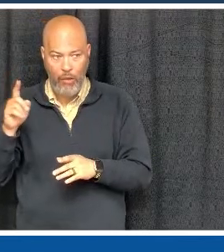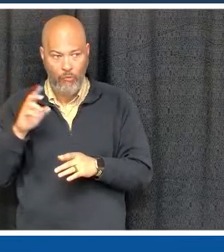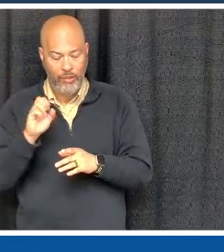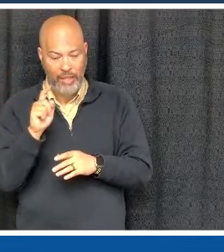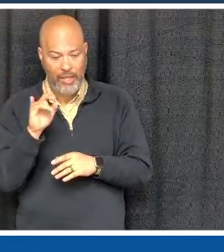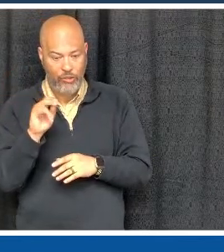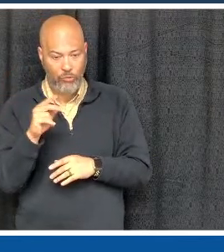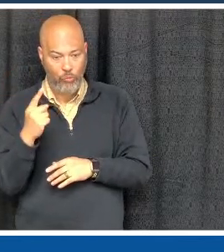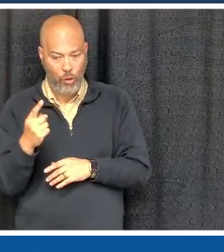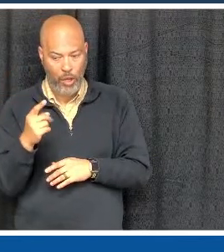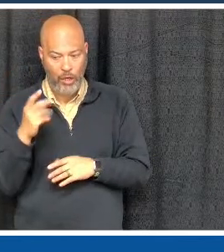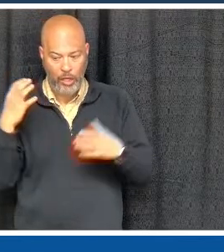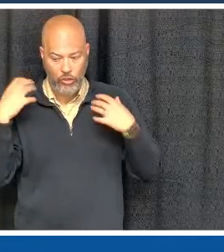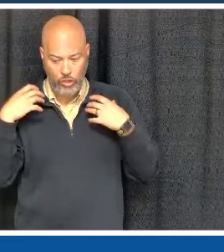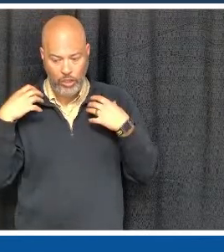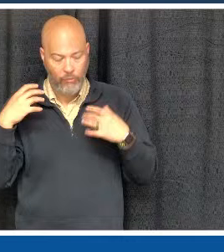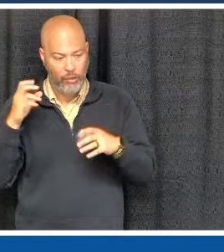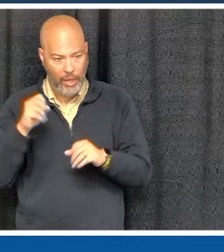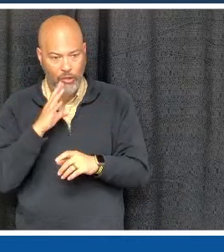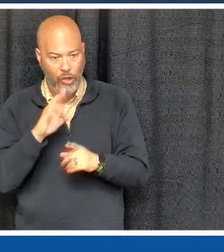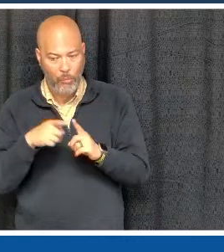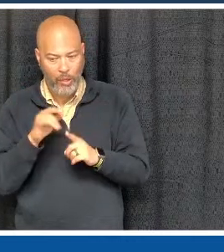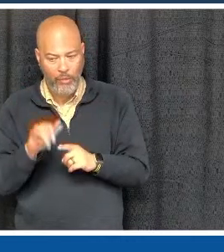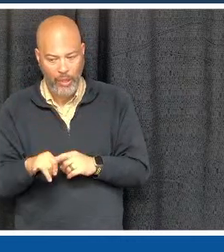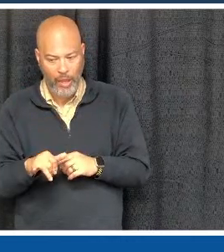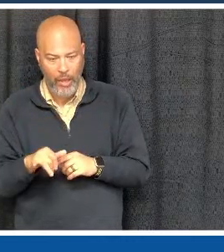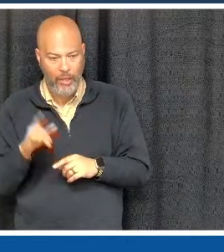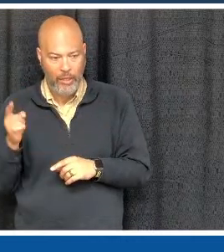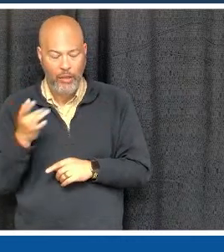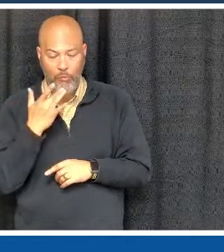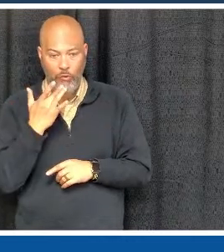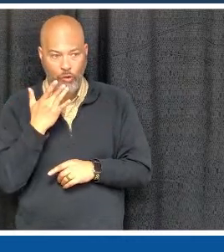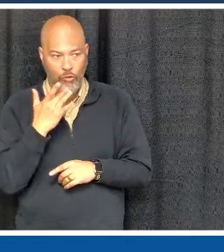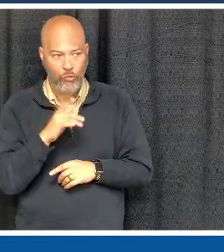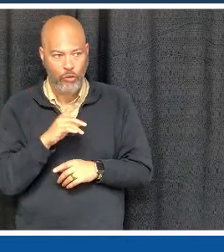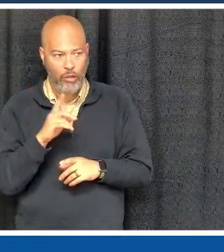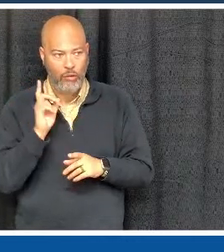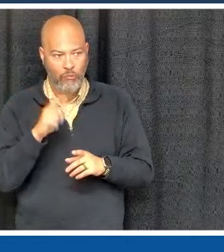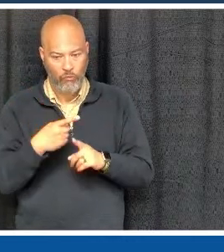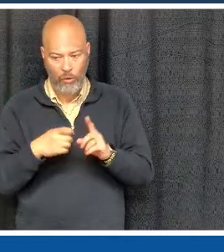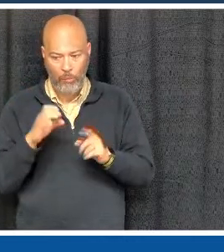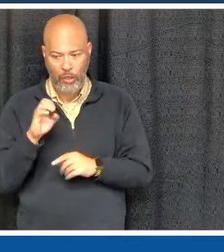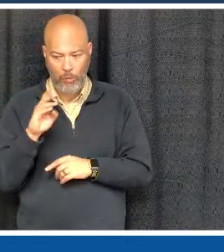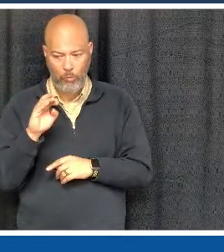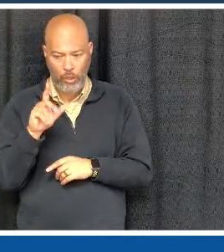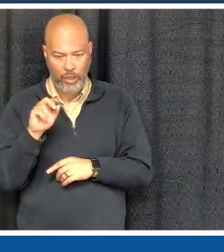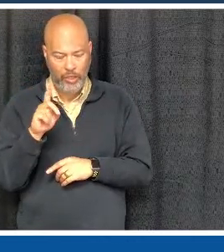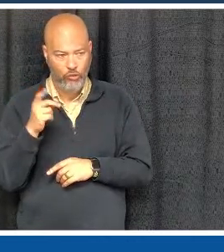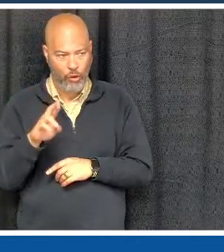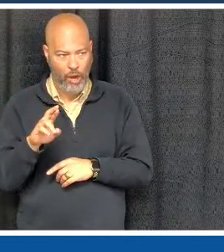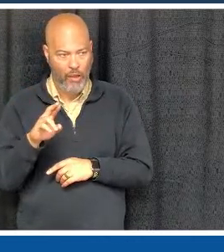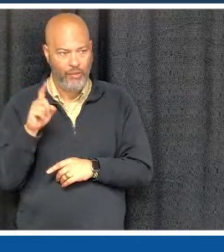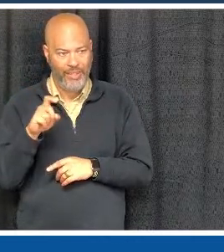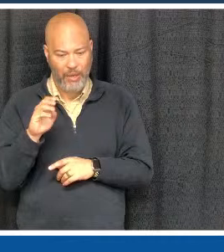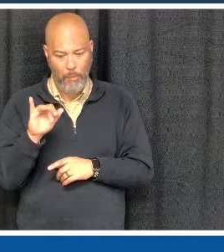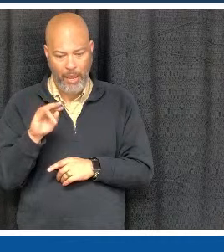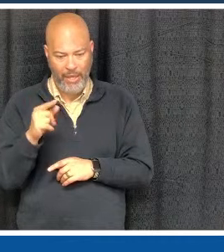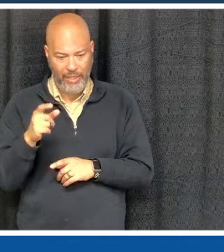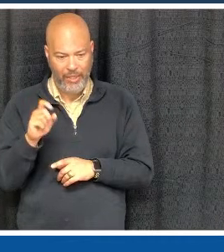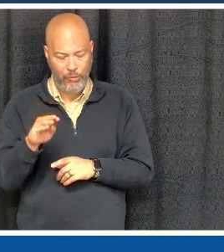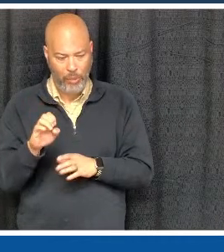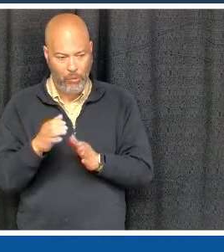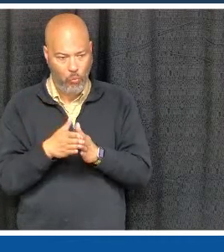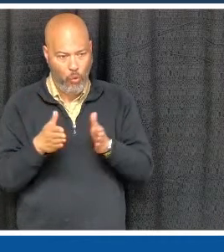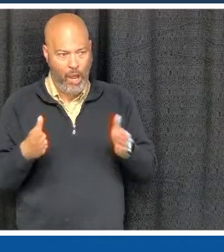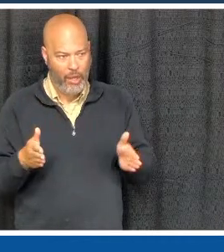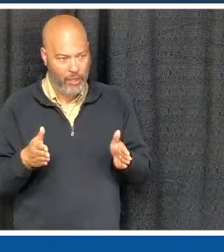and Chief Montgomery can speak to this, their preferred response is from Cumberland Drive. So they needed Manning Heights to be wider.